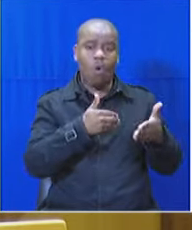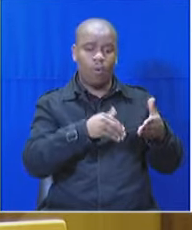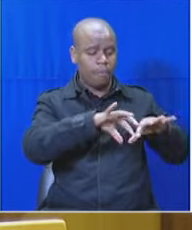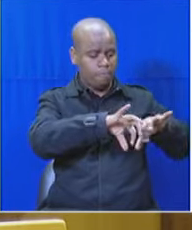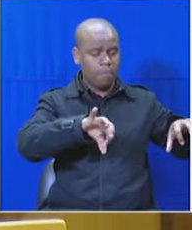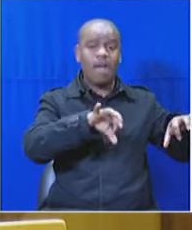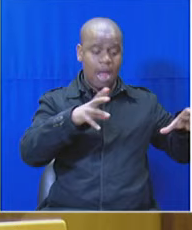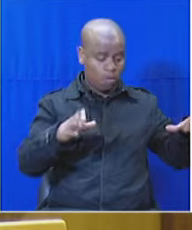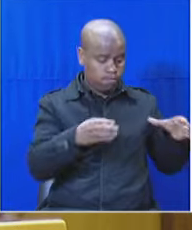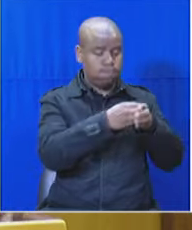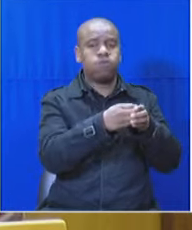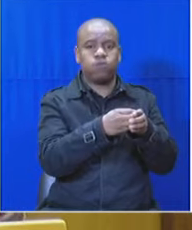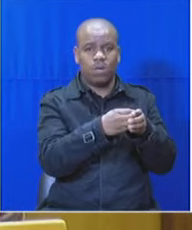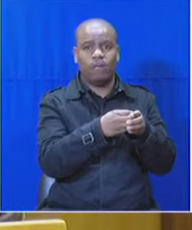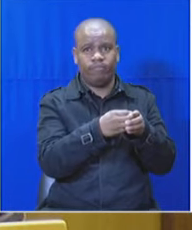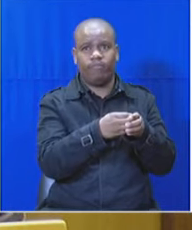Minister, when